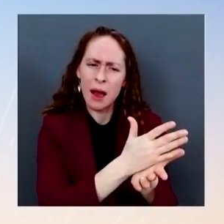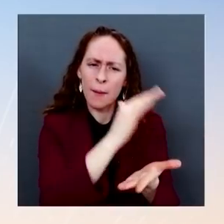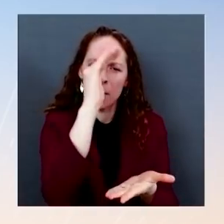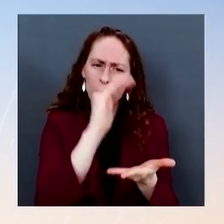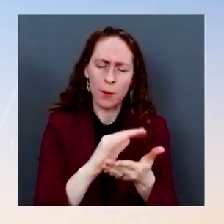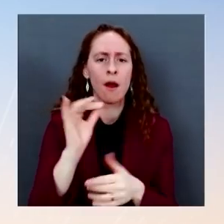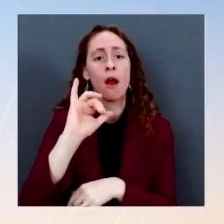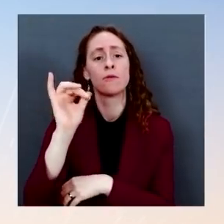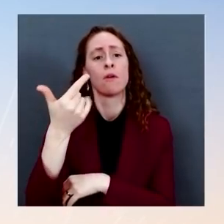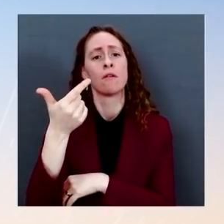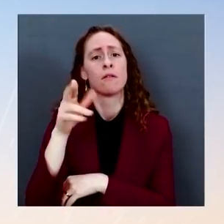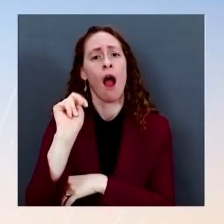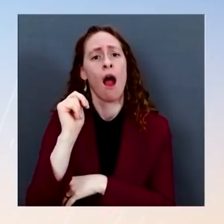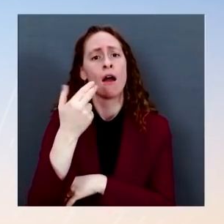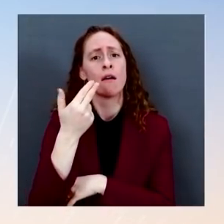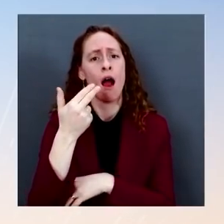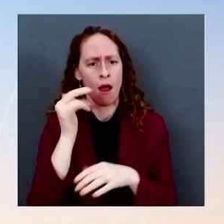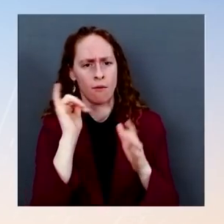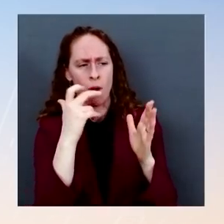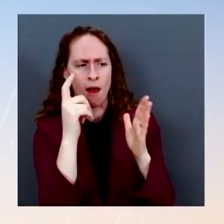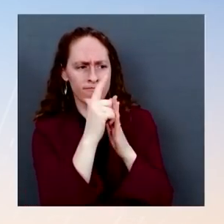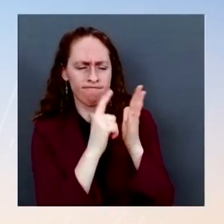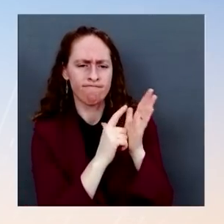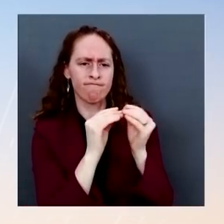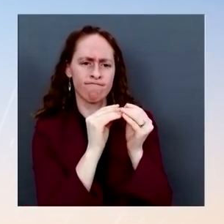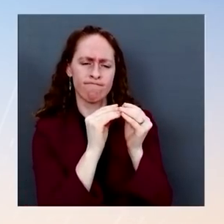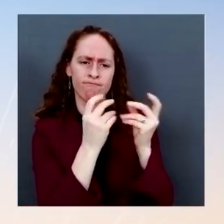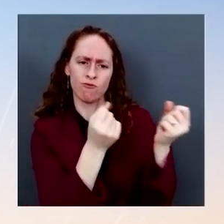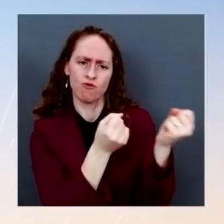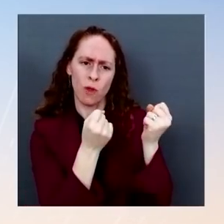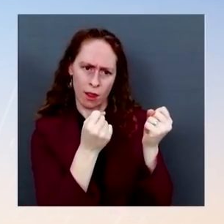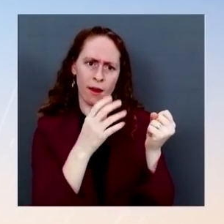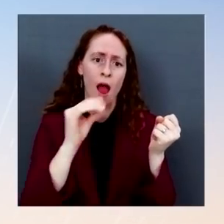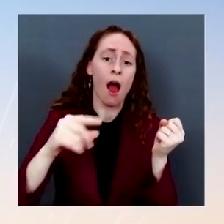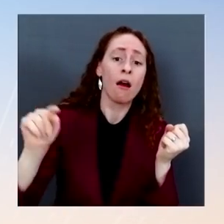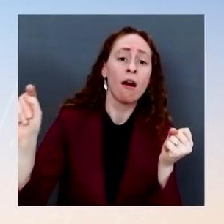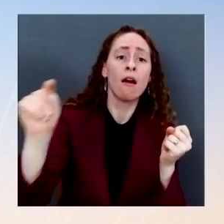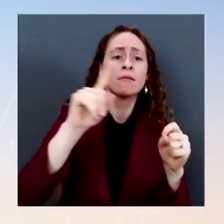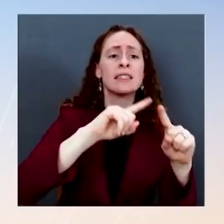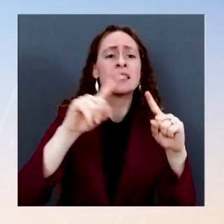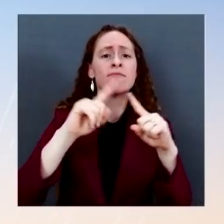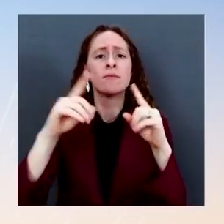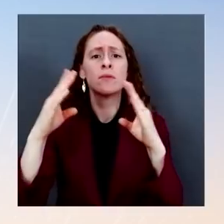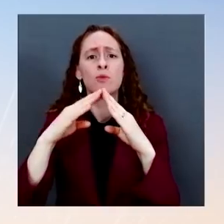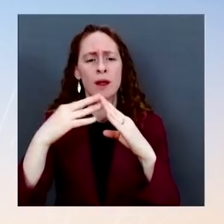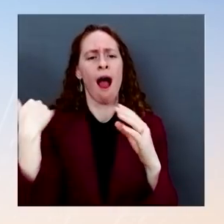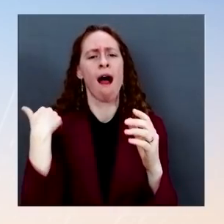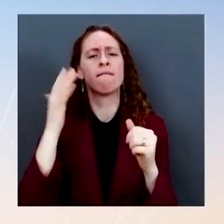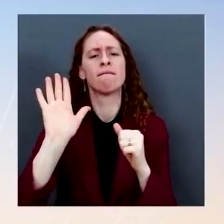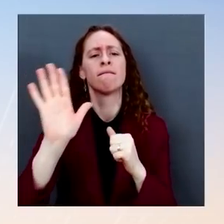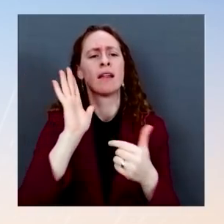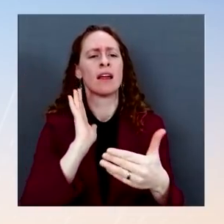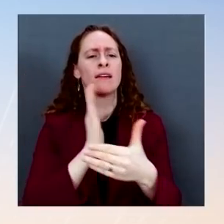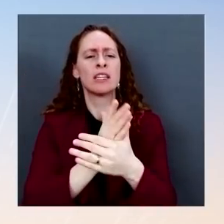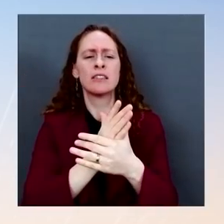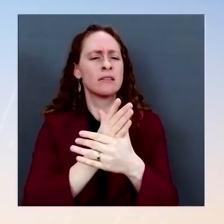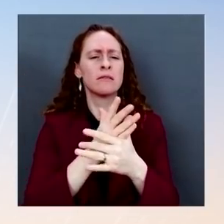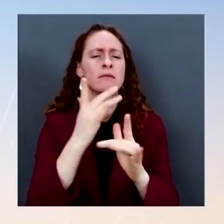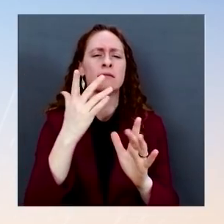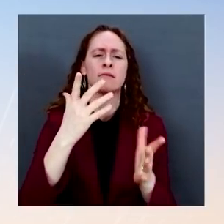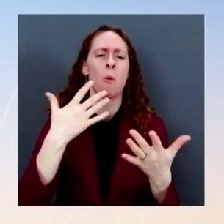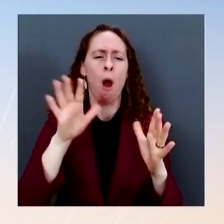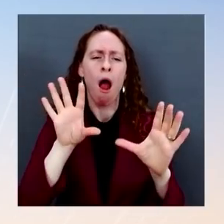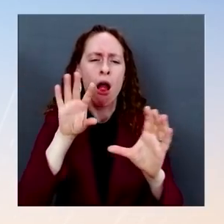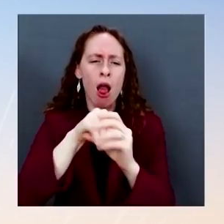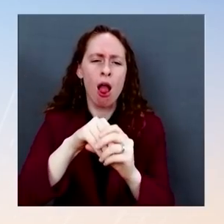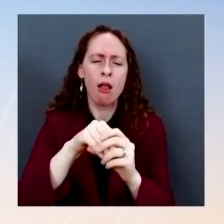violence intervention programs. They'll support evidence-based police and prosecution strategies. They'll ensure the victims of crime get the resources they need. They'll help